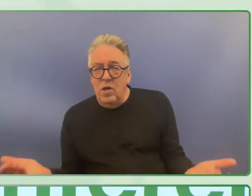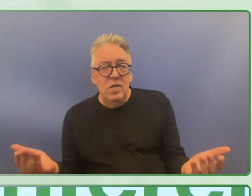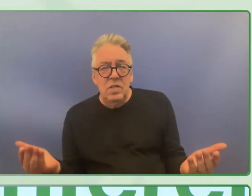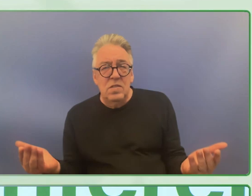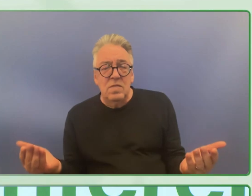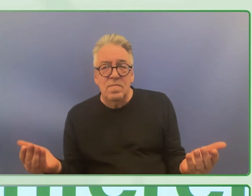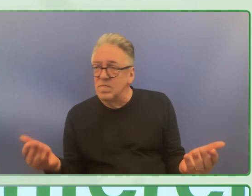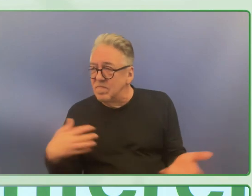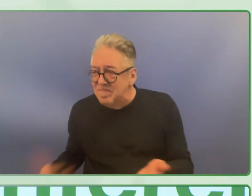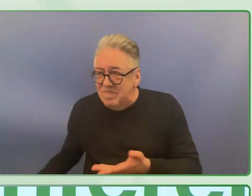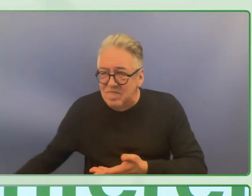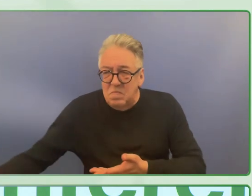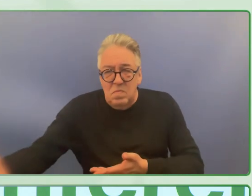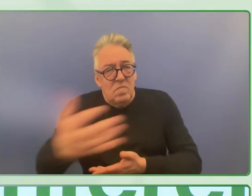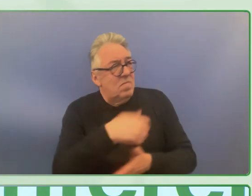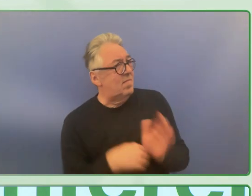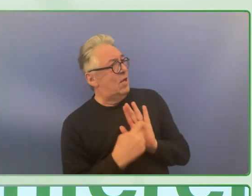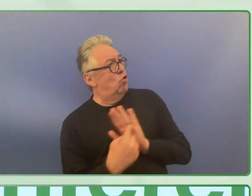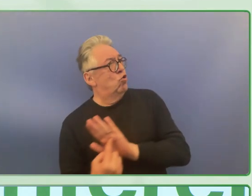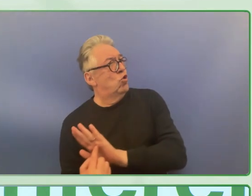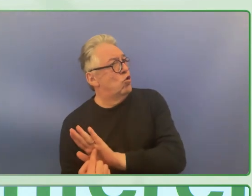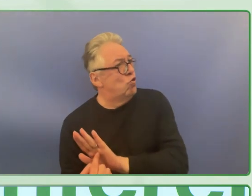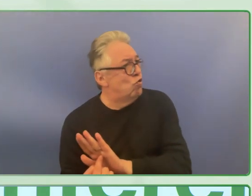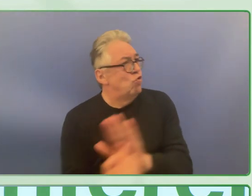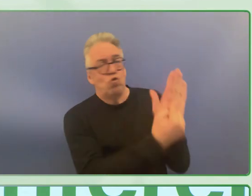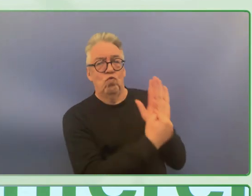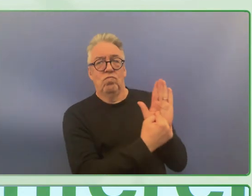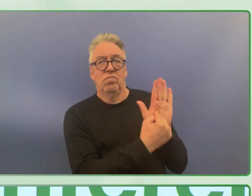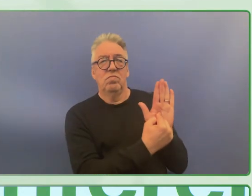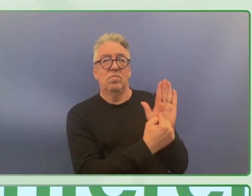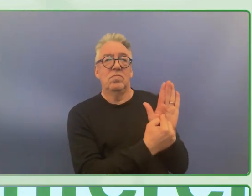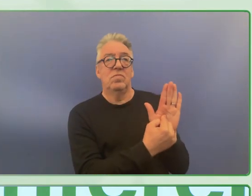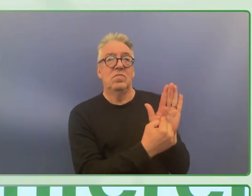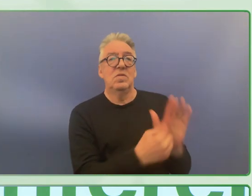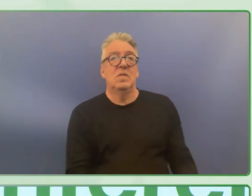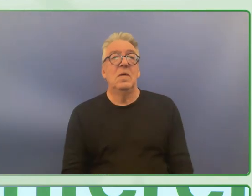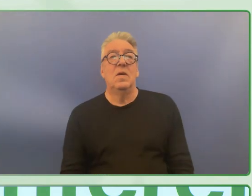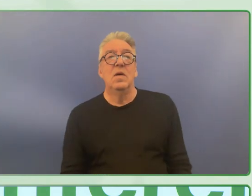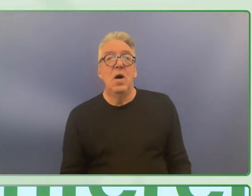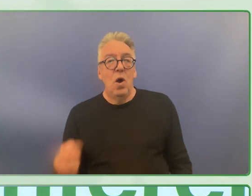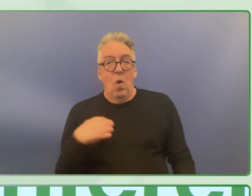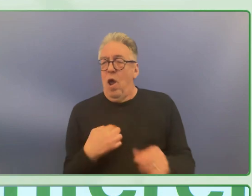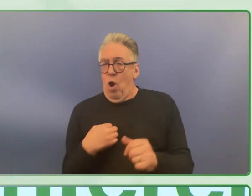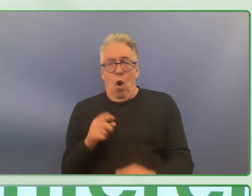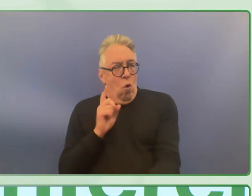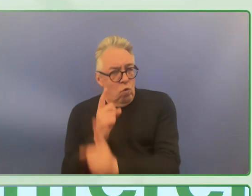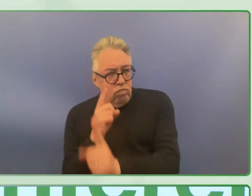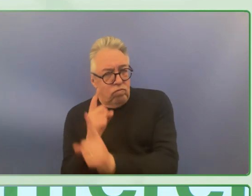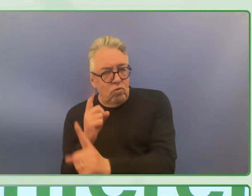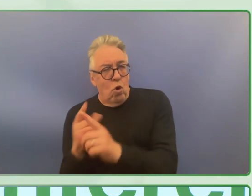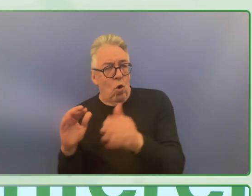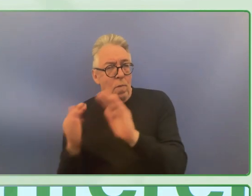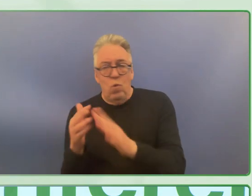this critical issue. So we go into the community to collect the story. We